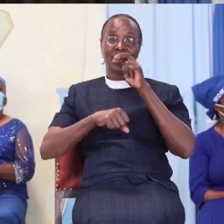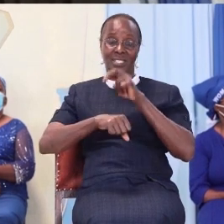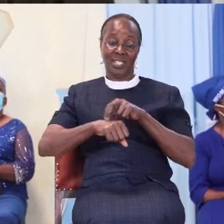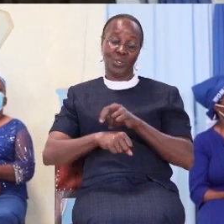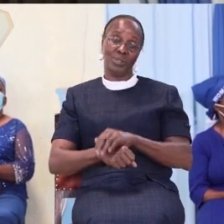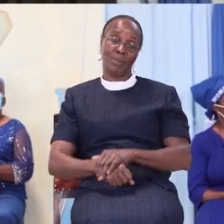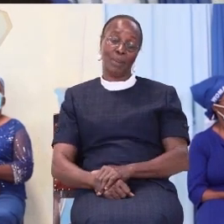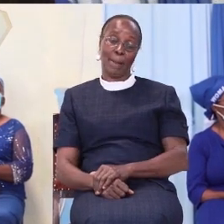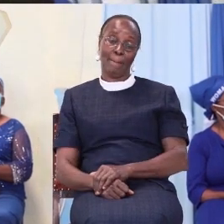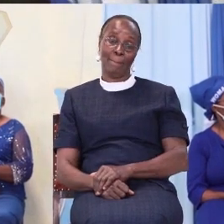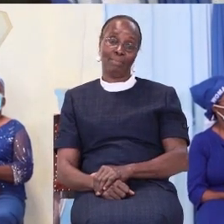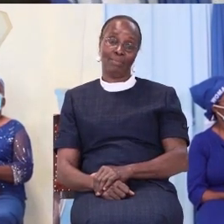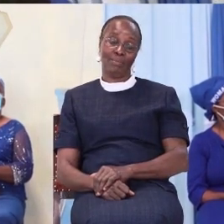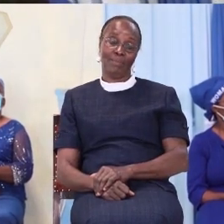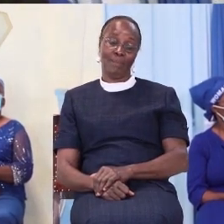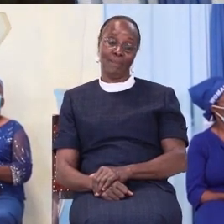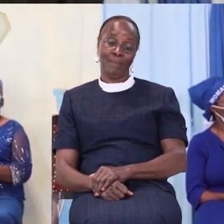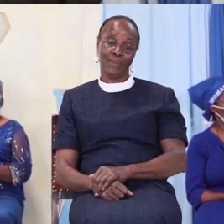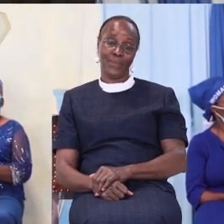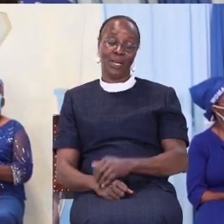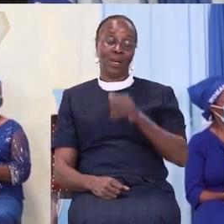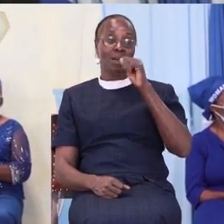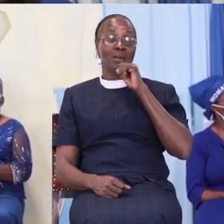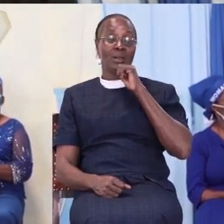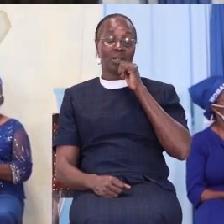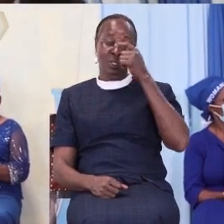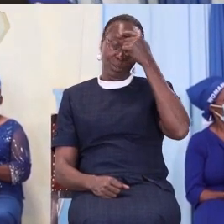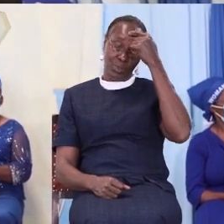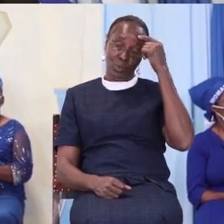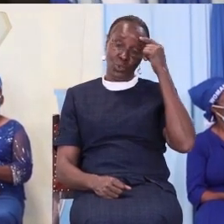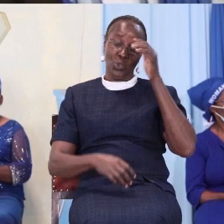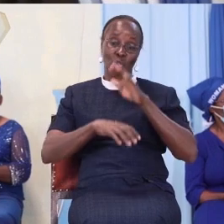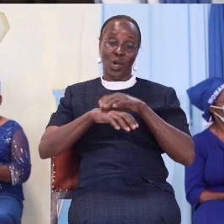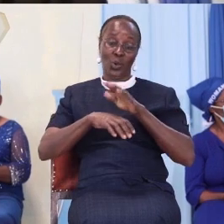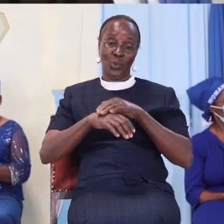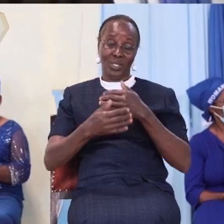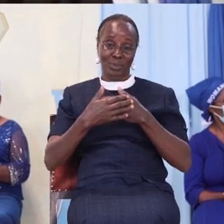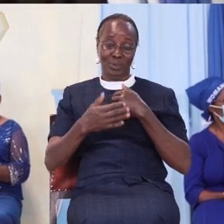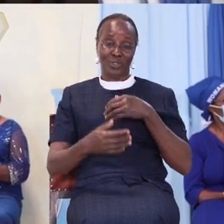not because you are righteous before me.